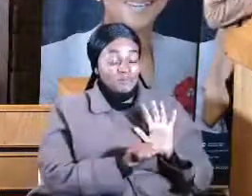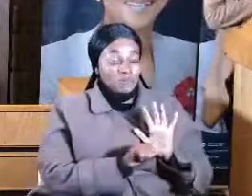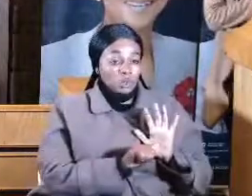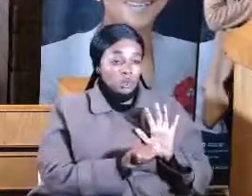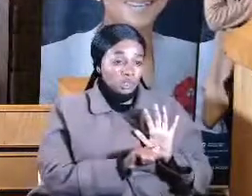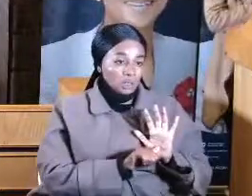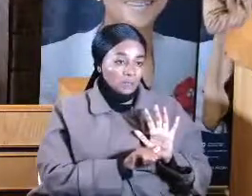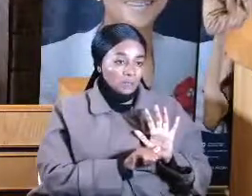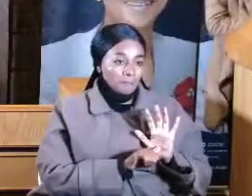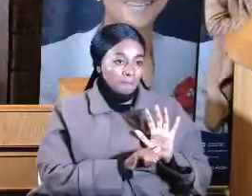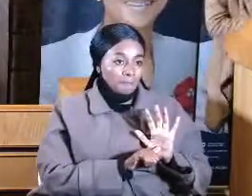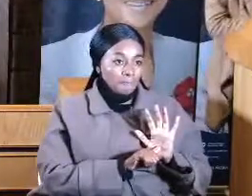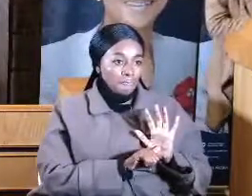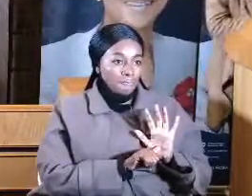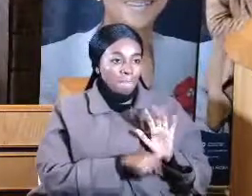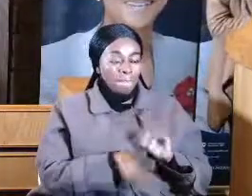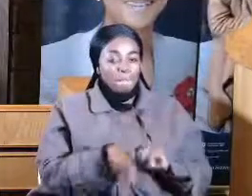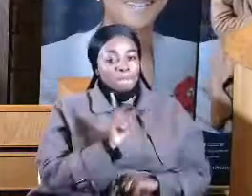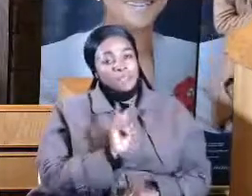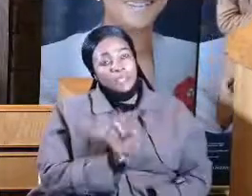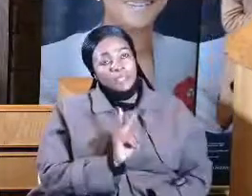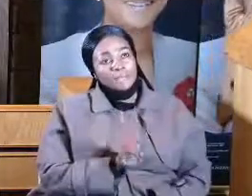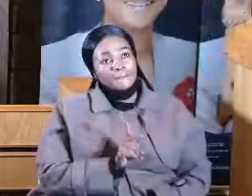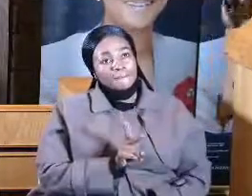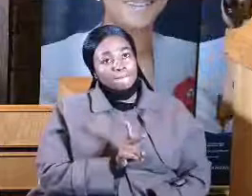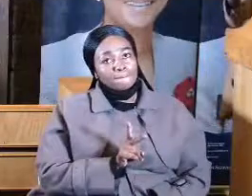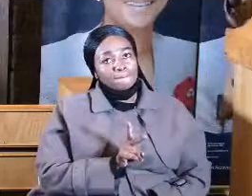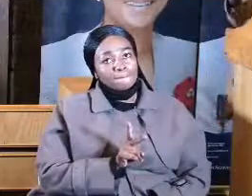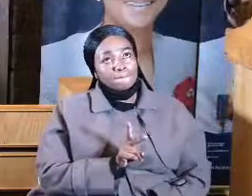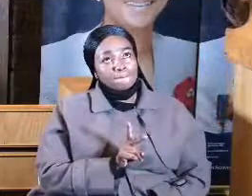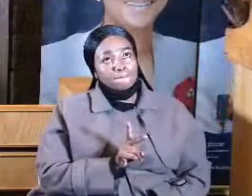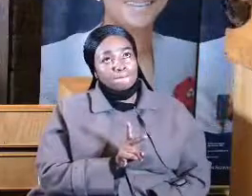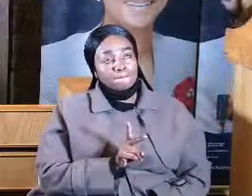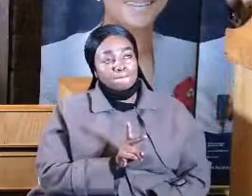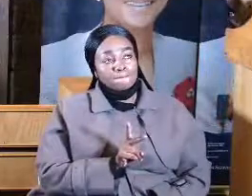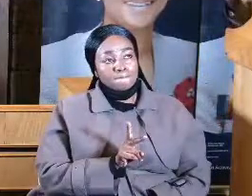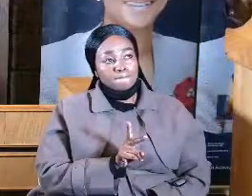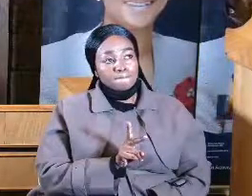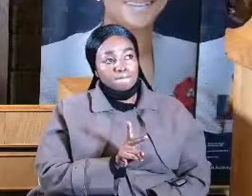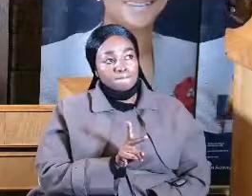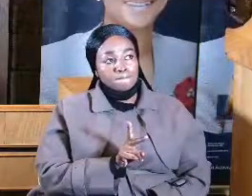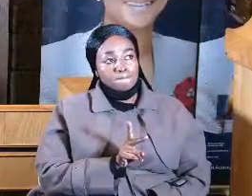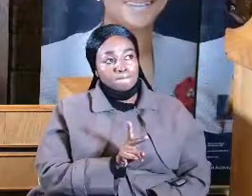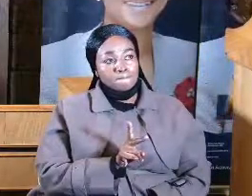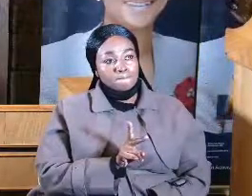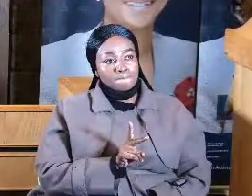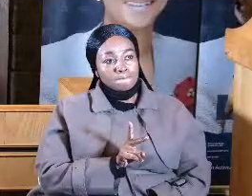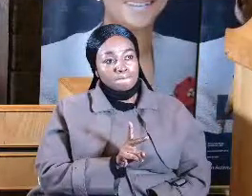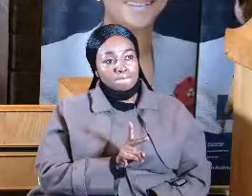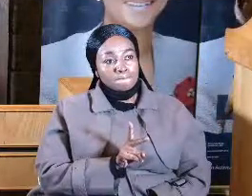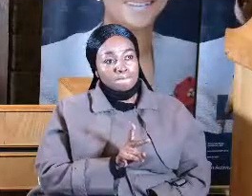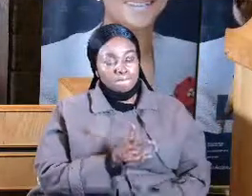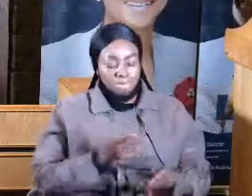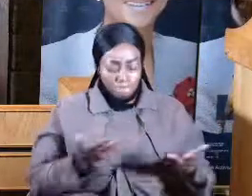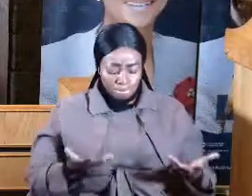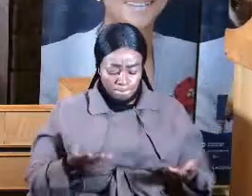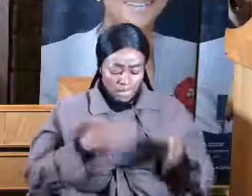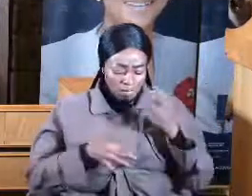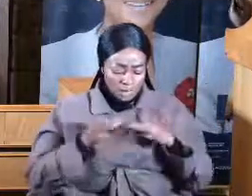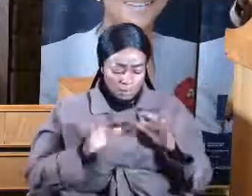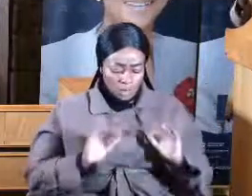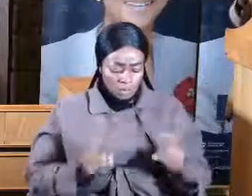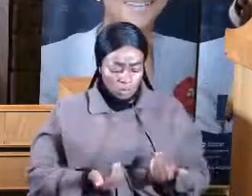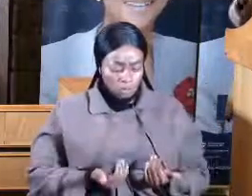And also, it's become very, how can I put it? It's become